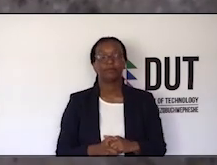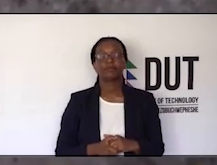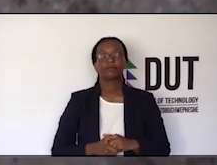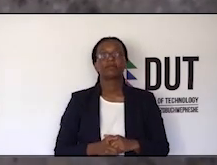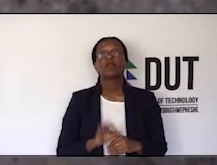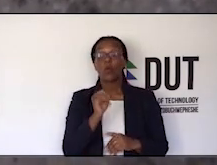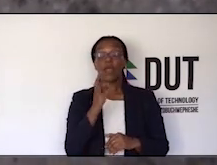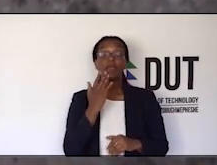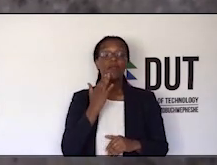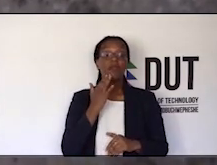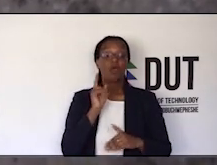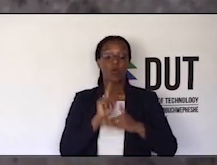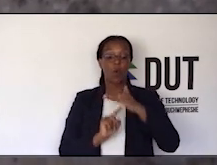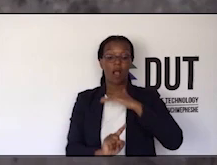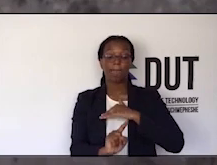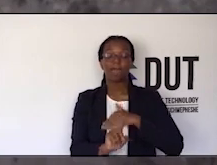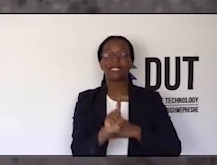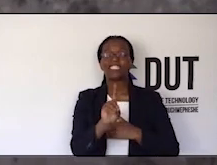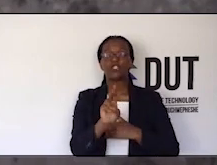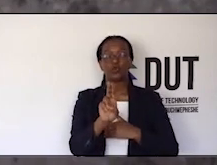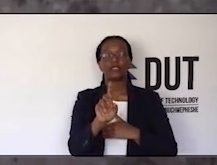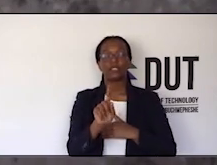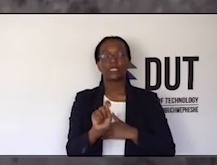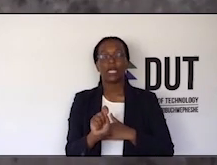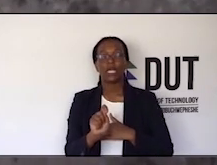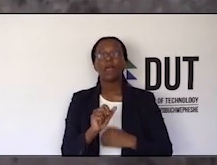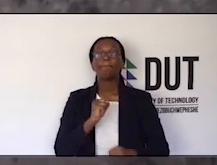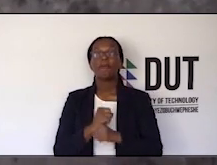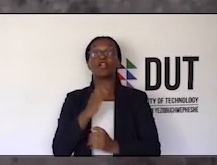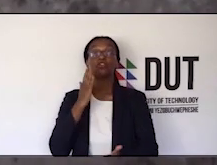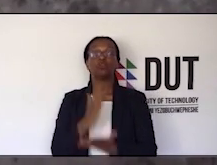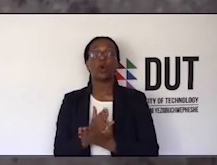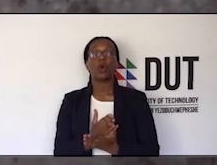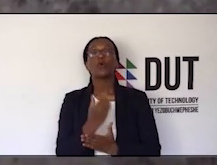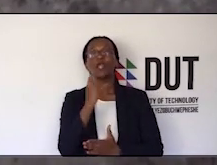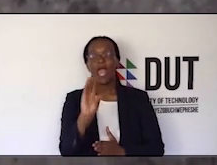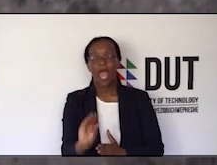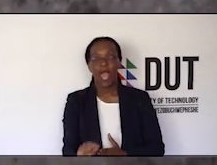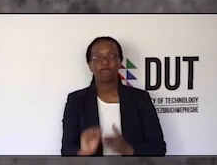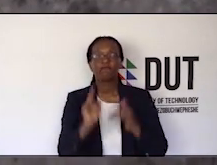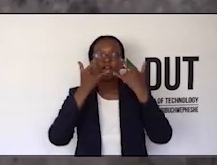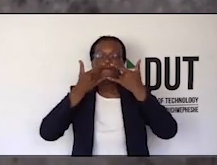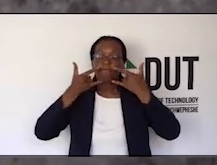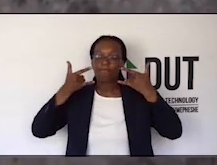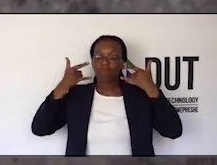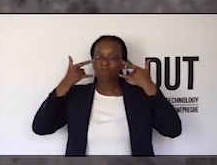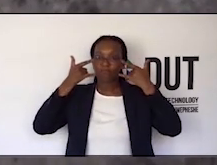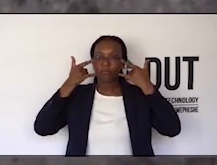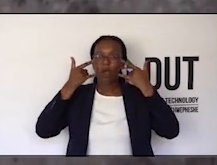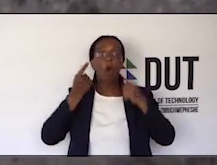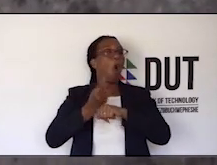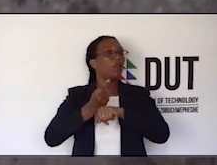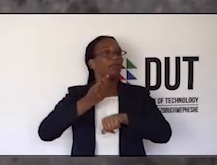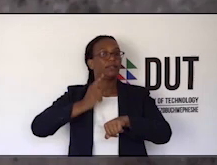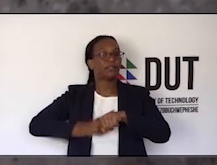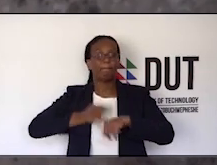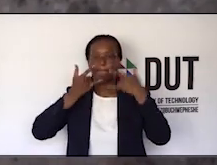On entry at the access points, ensure that you have your face mask on.